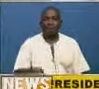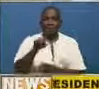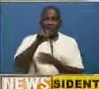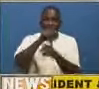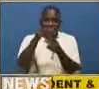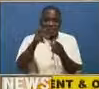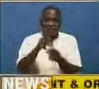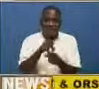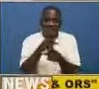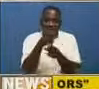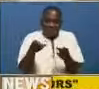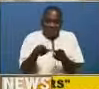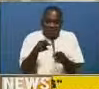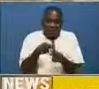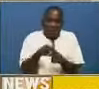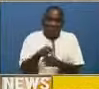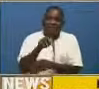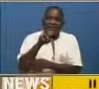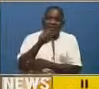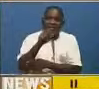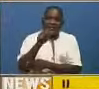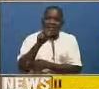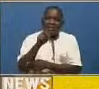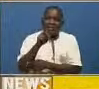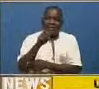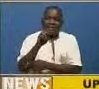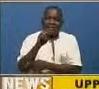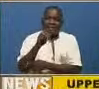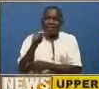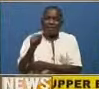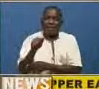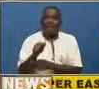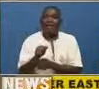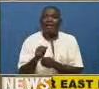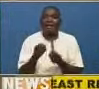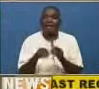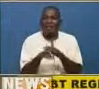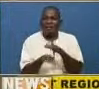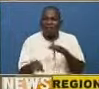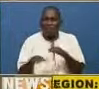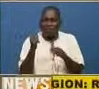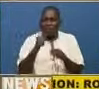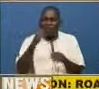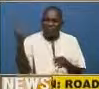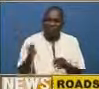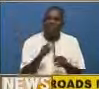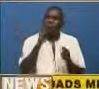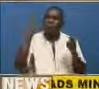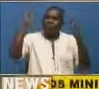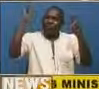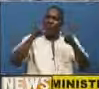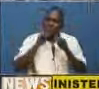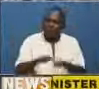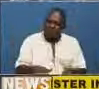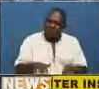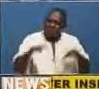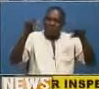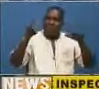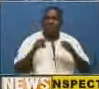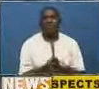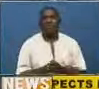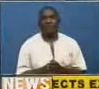Dima Township is lying in a lowland area. The reason the area is always flooded whenever the rains are